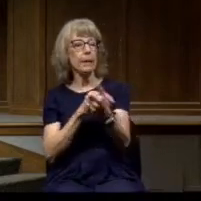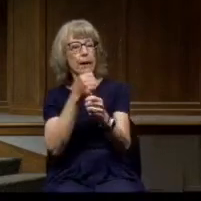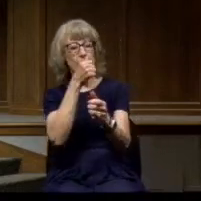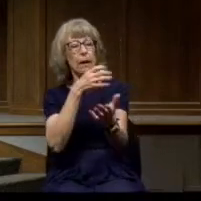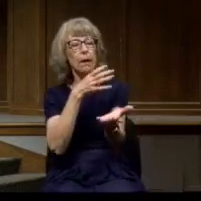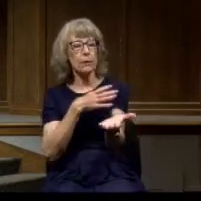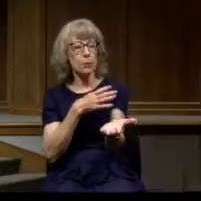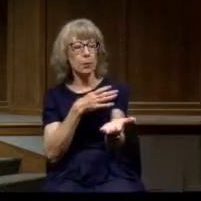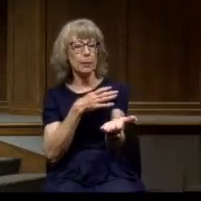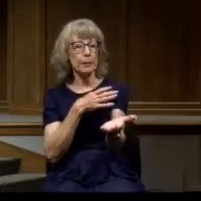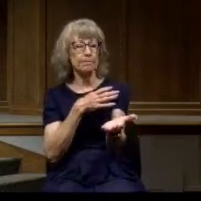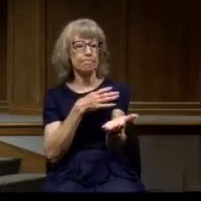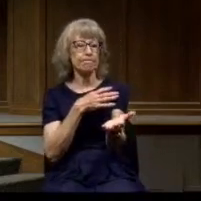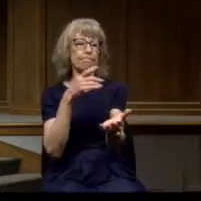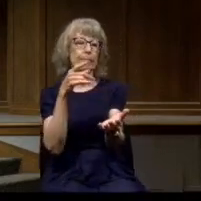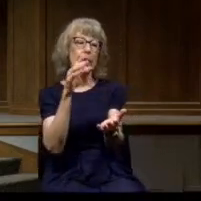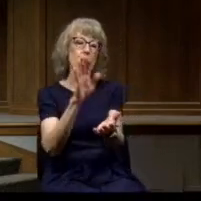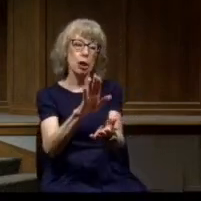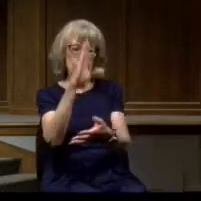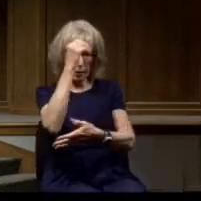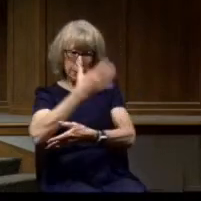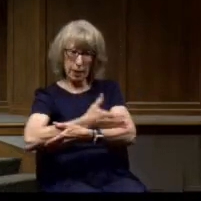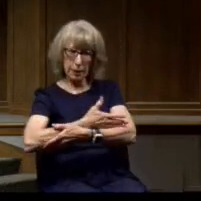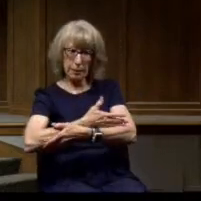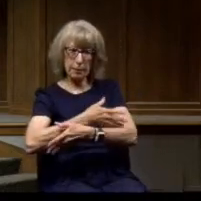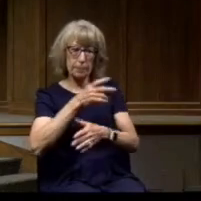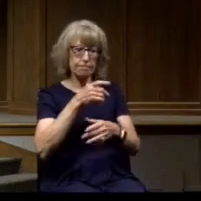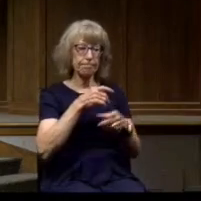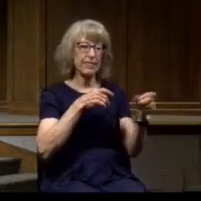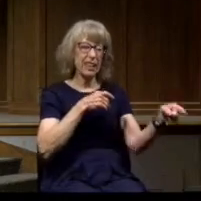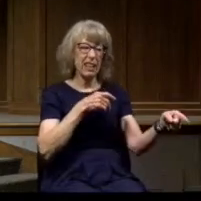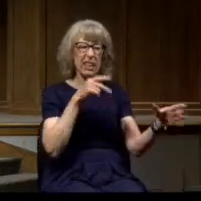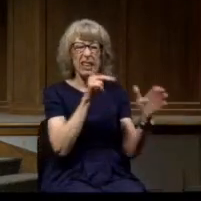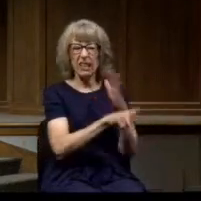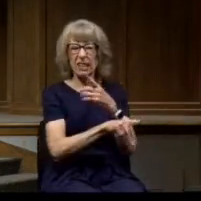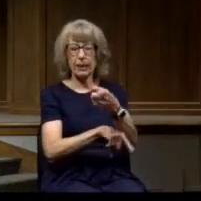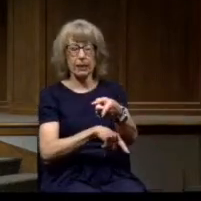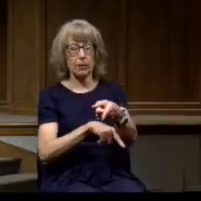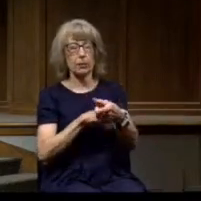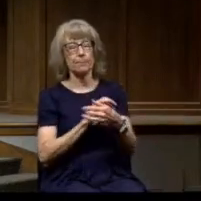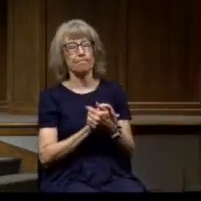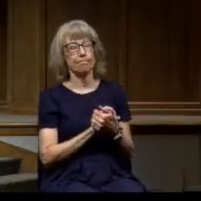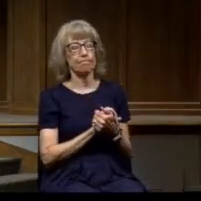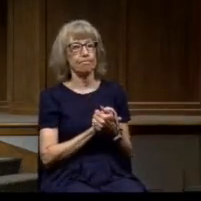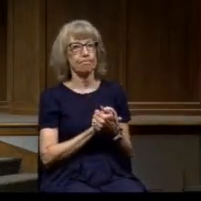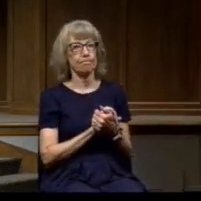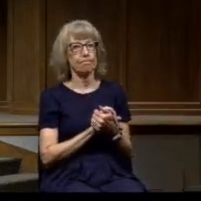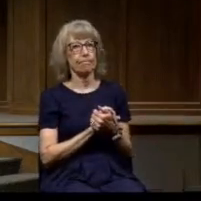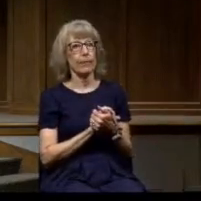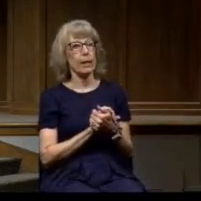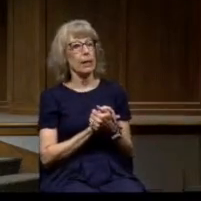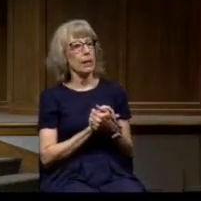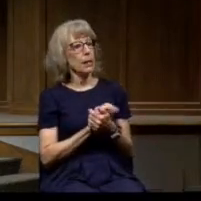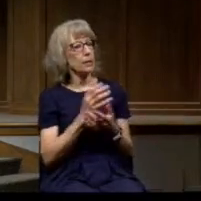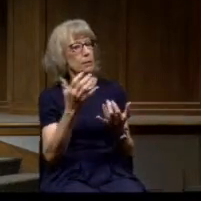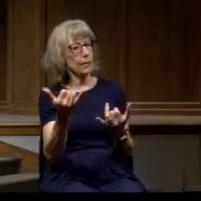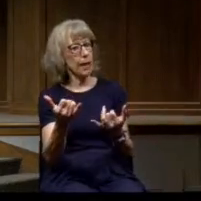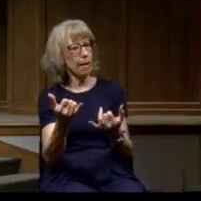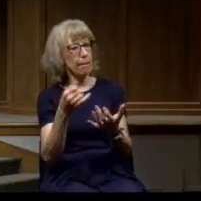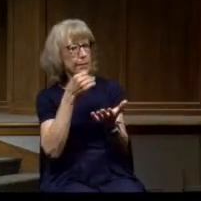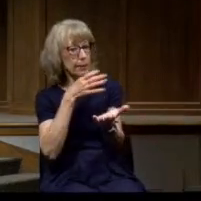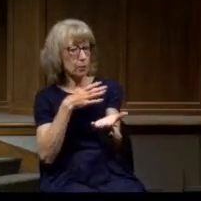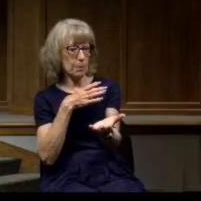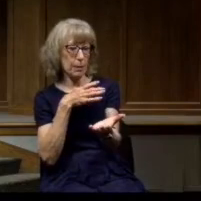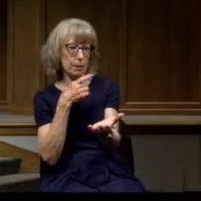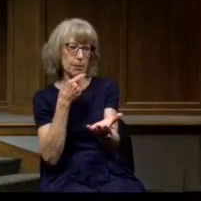ago. And Syntyche knows about Jesus, and she knows about forgiveness, and she knows that she's supposed to look in this man's eyes and say, I love